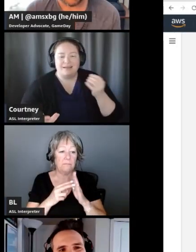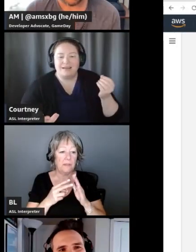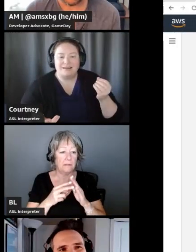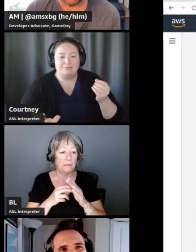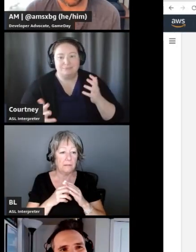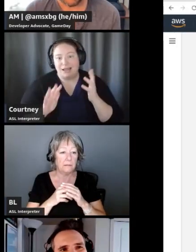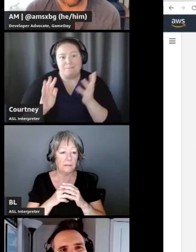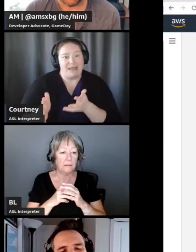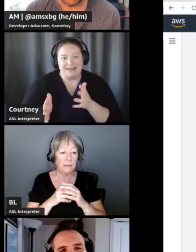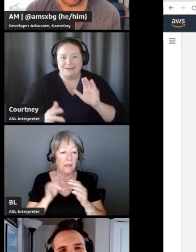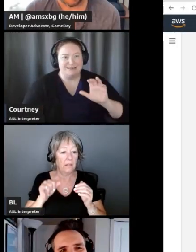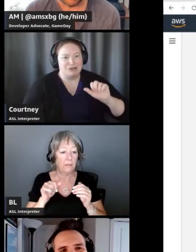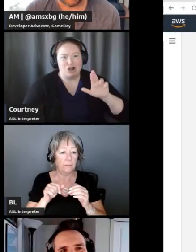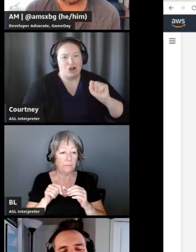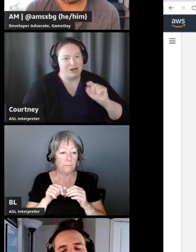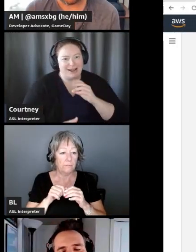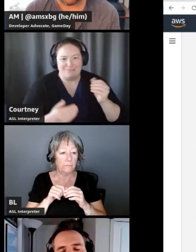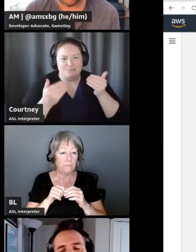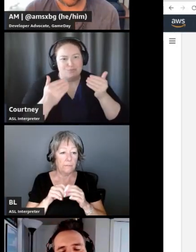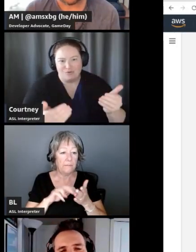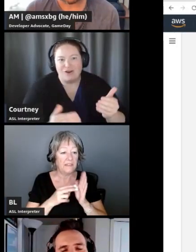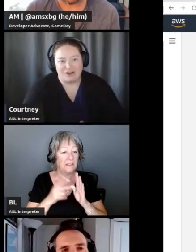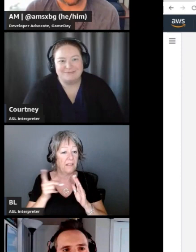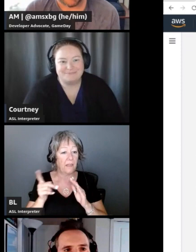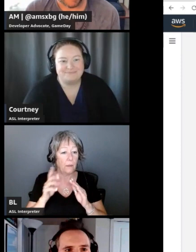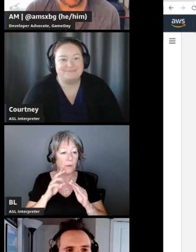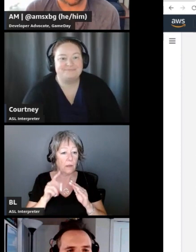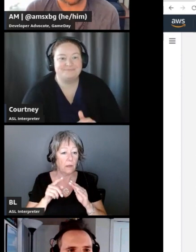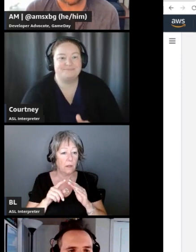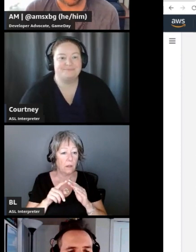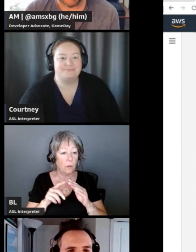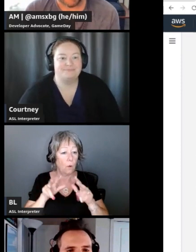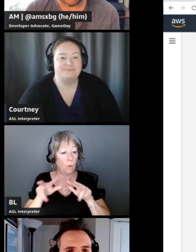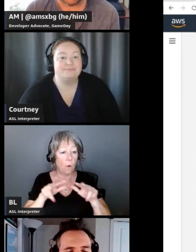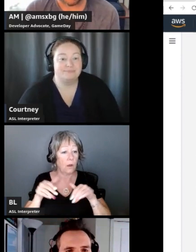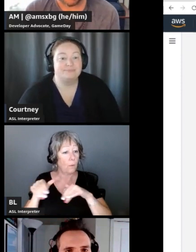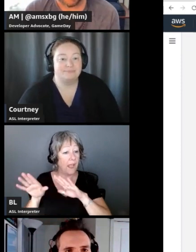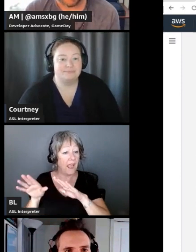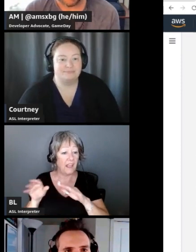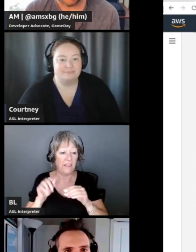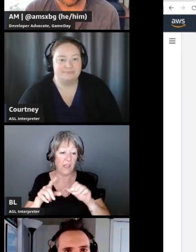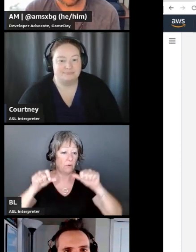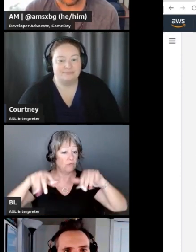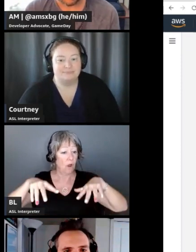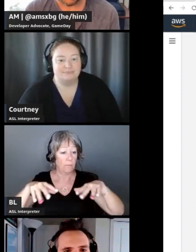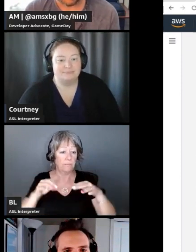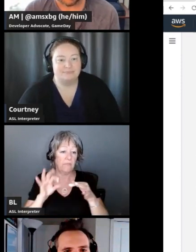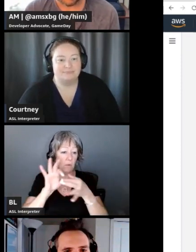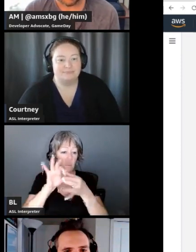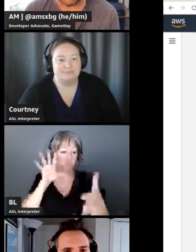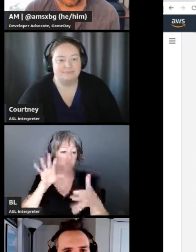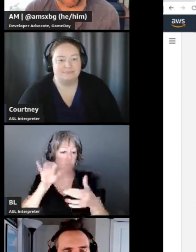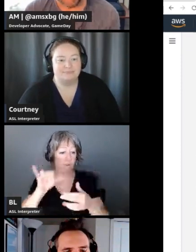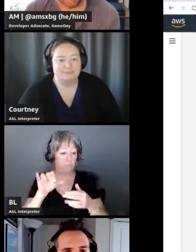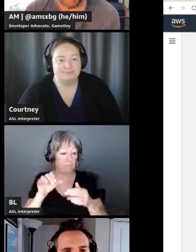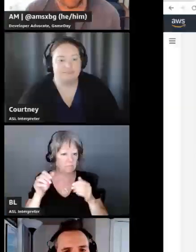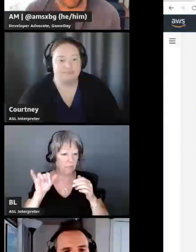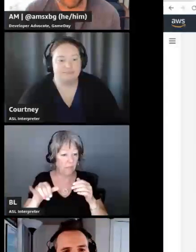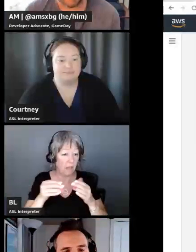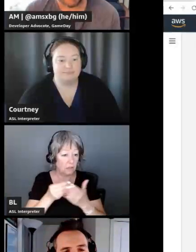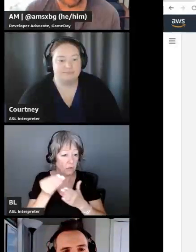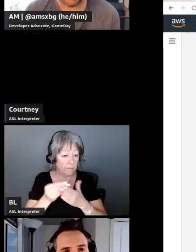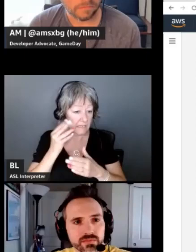abandon their cart and move on, right? They might go to another website and do that. So that is one case. The other case, like we talk about, is